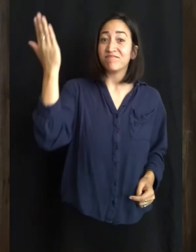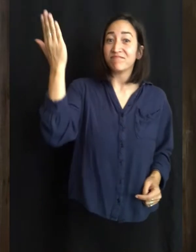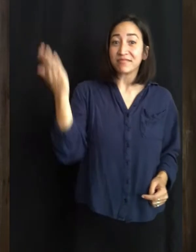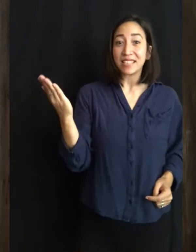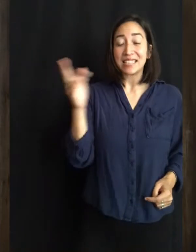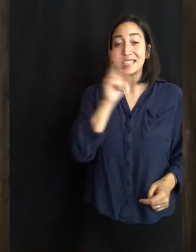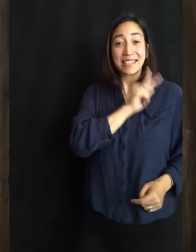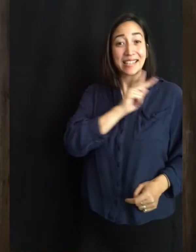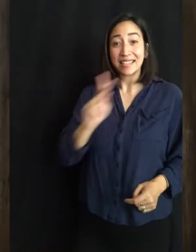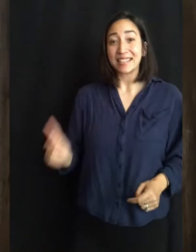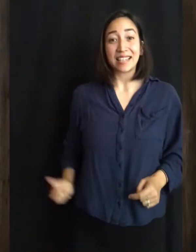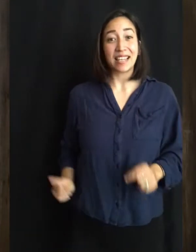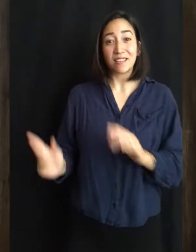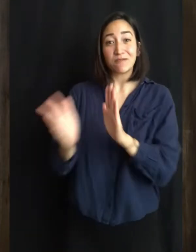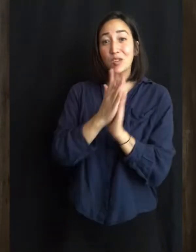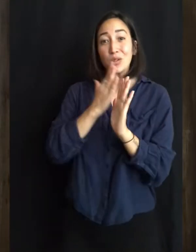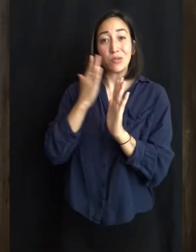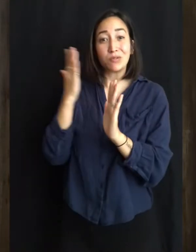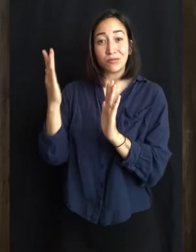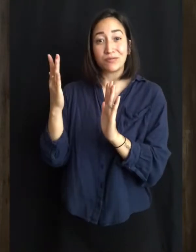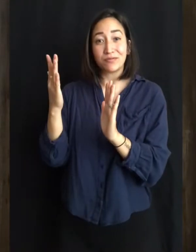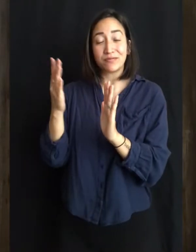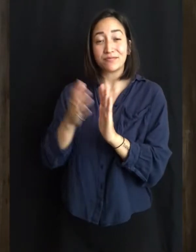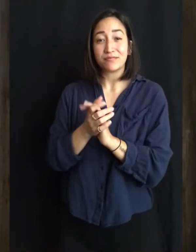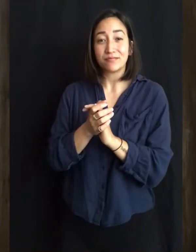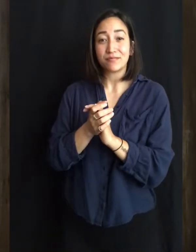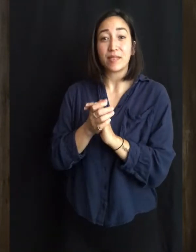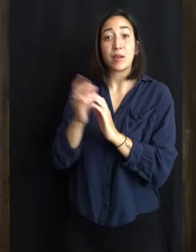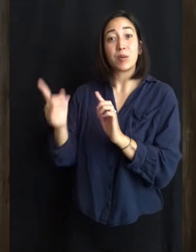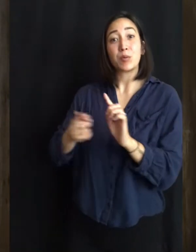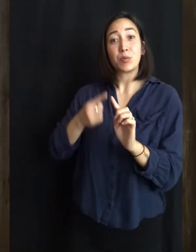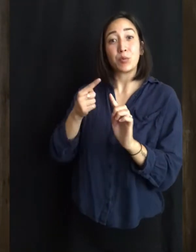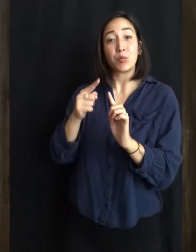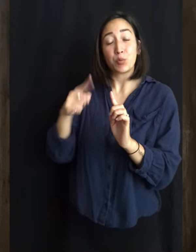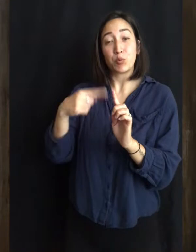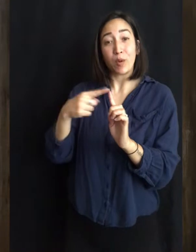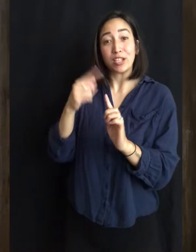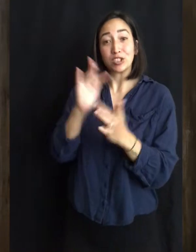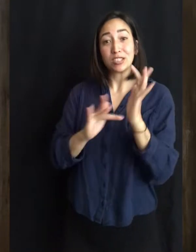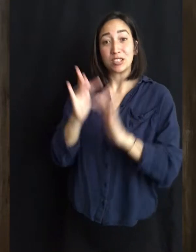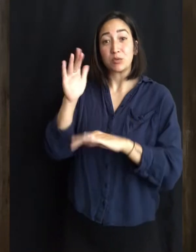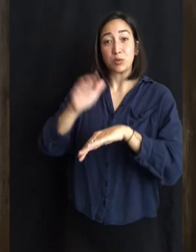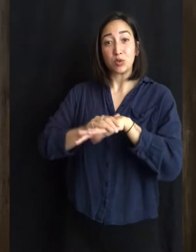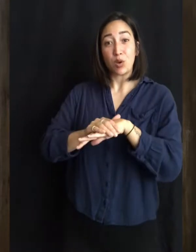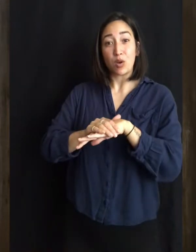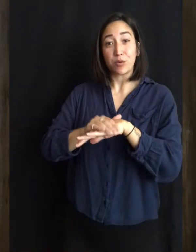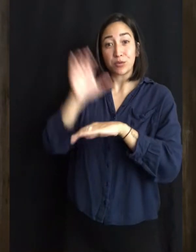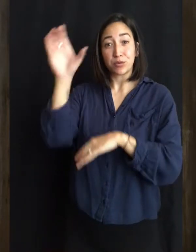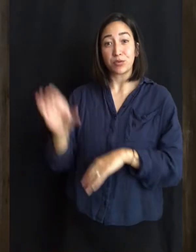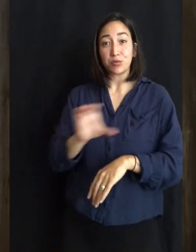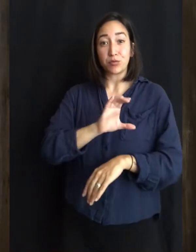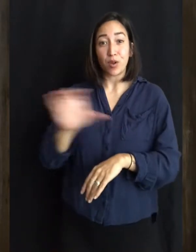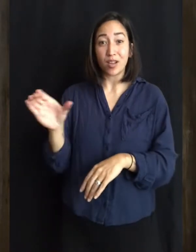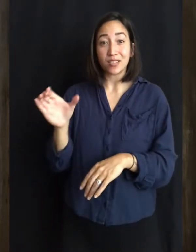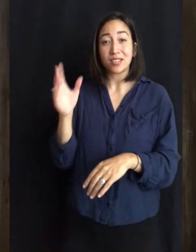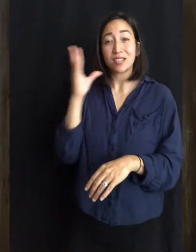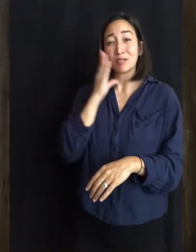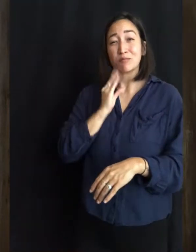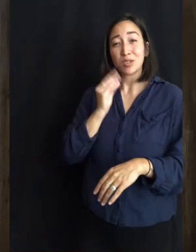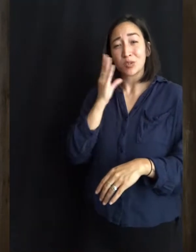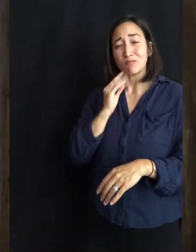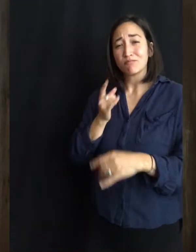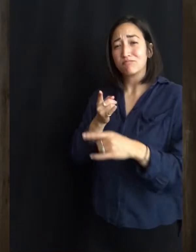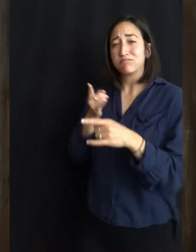He is the King of glory. Though when he was on that cross, he was mocked.